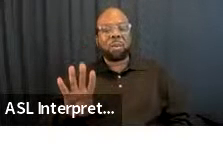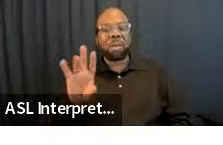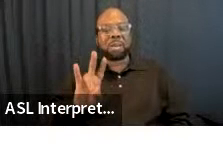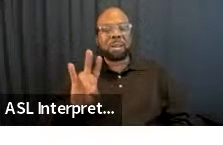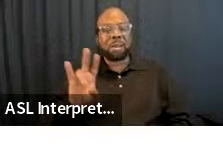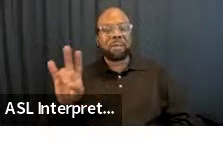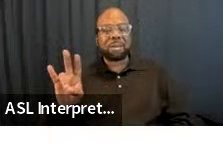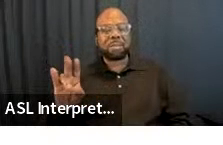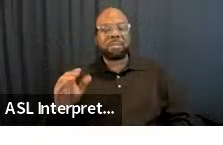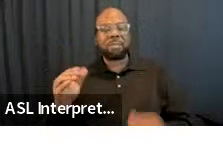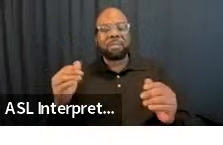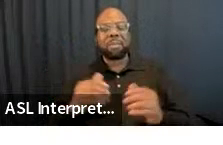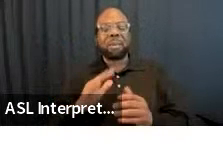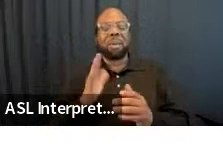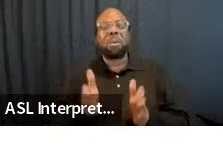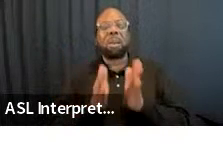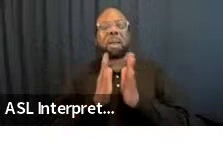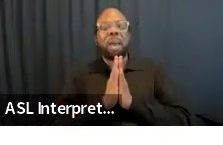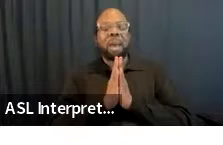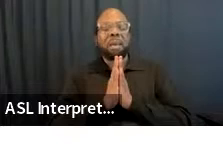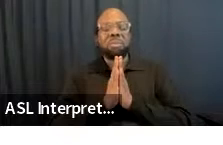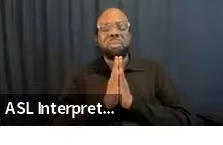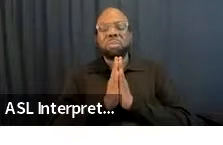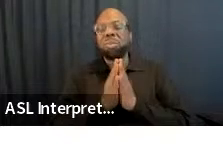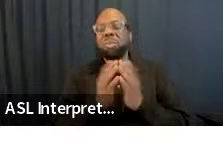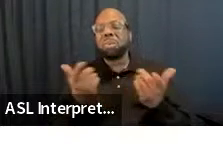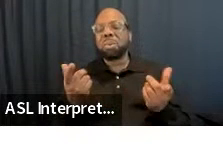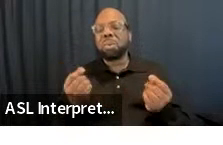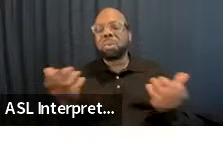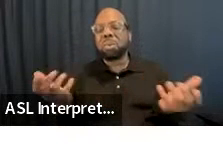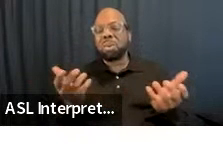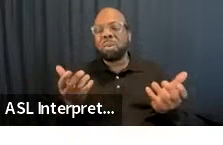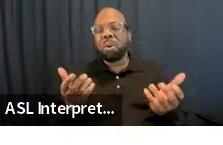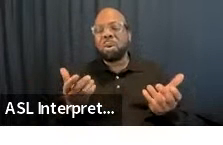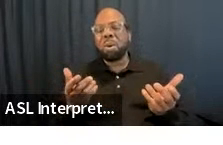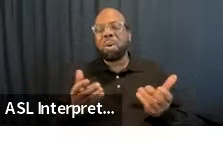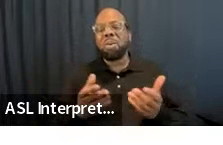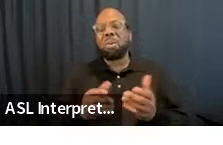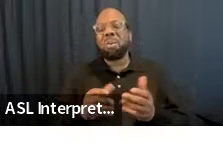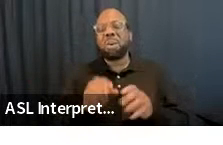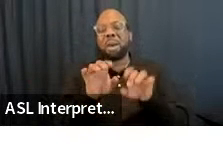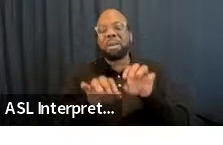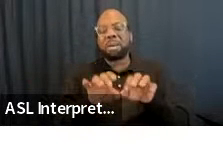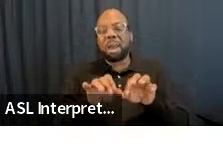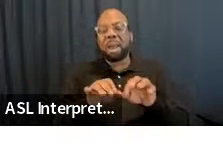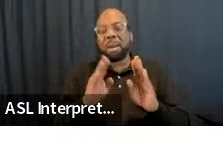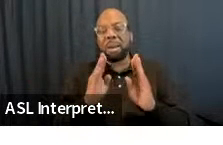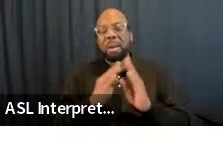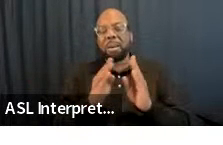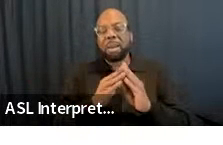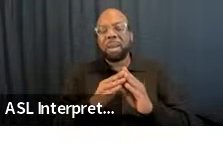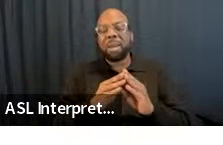212-338-8477. It will ask you to promptly enter the meeting ID, which is